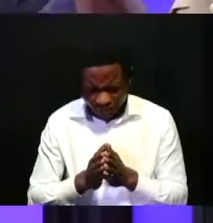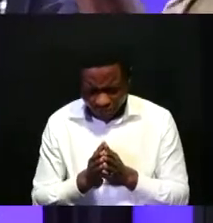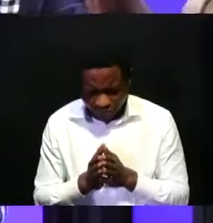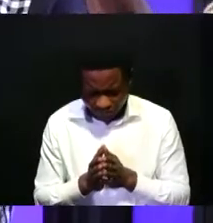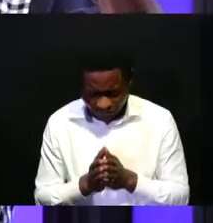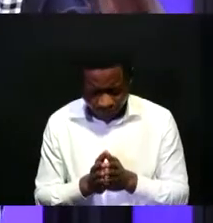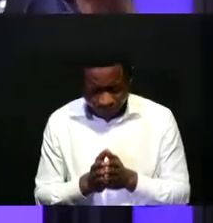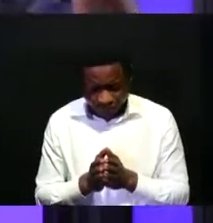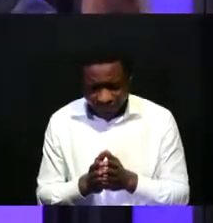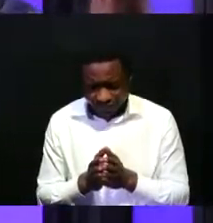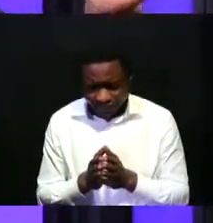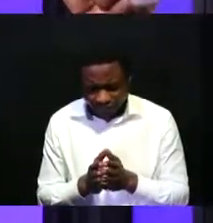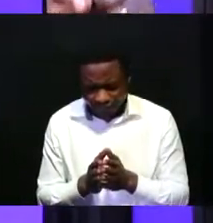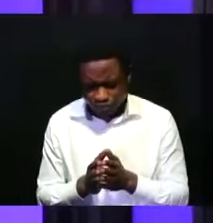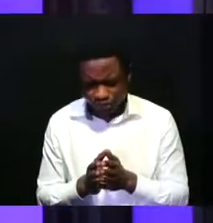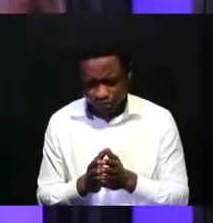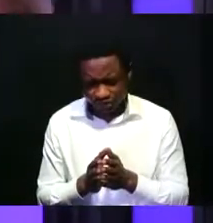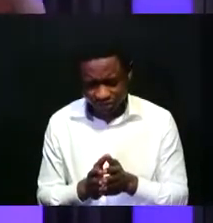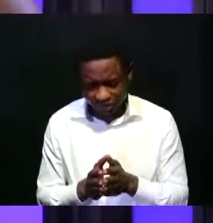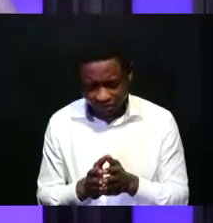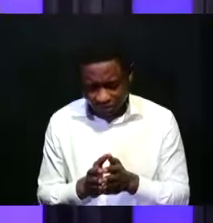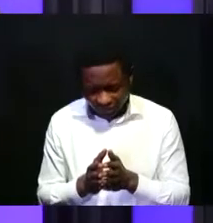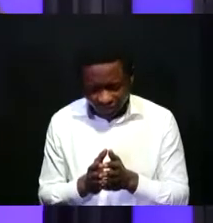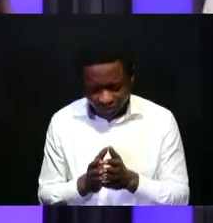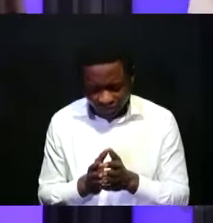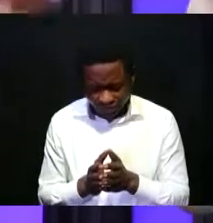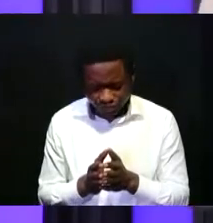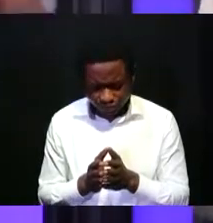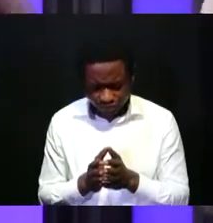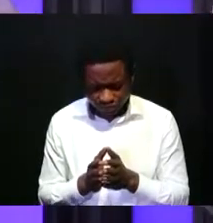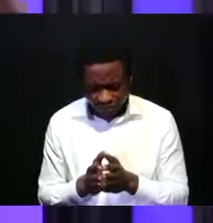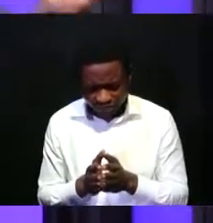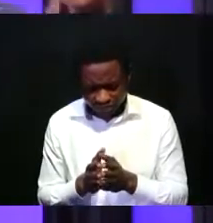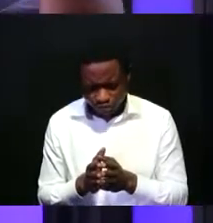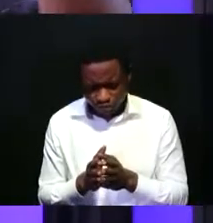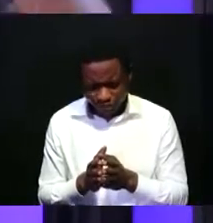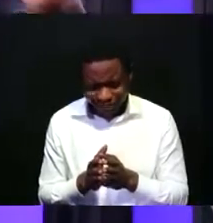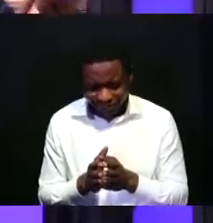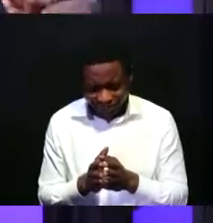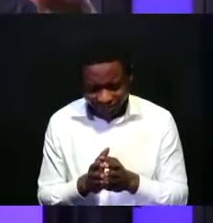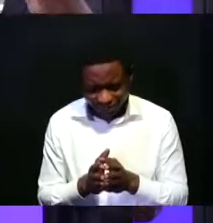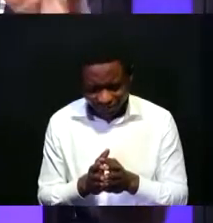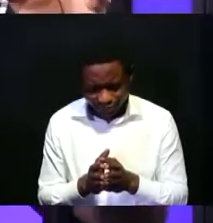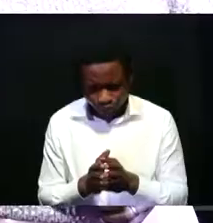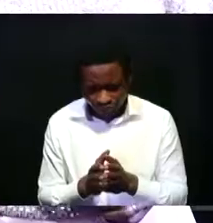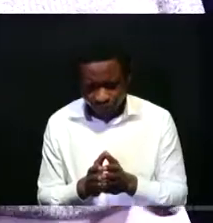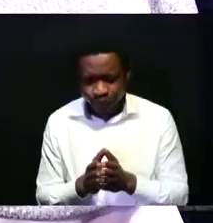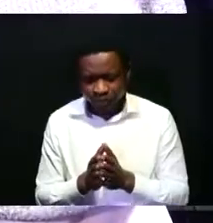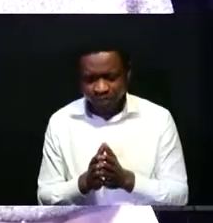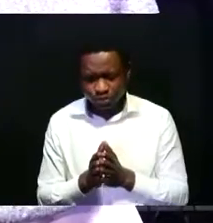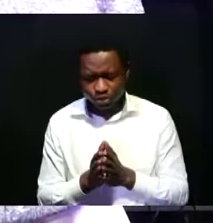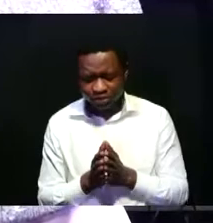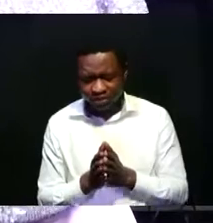family altars will be sustained, God, with consistency of prayer, consistency of